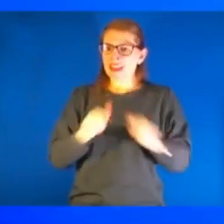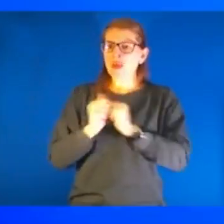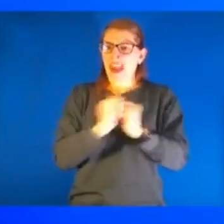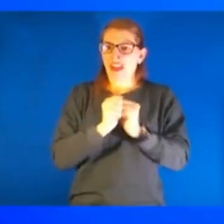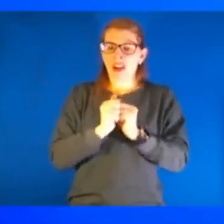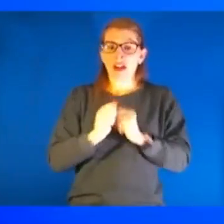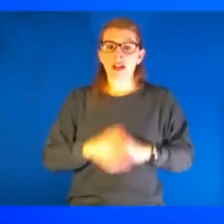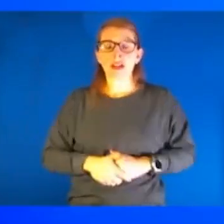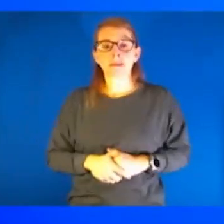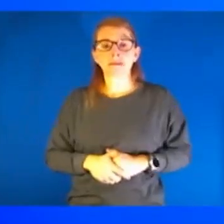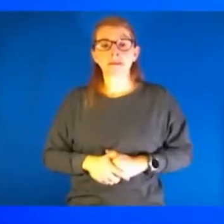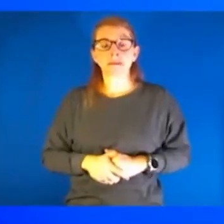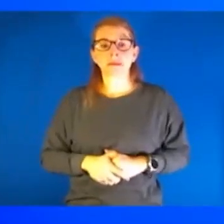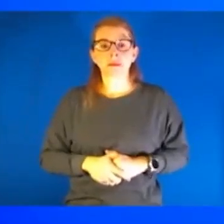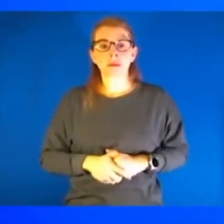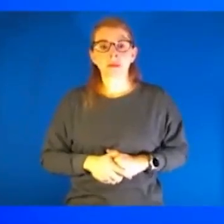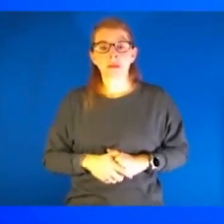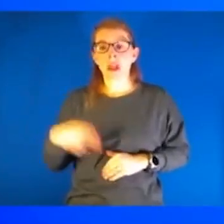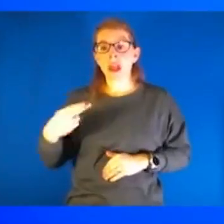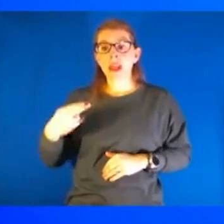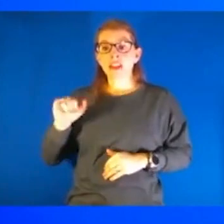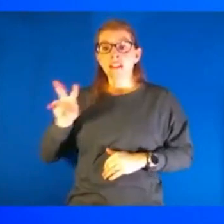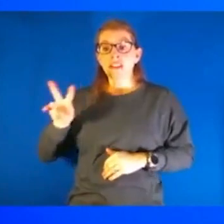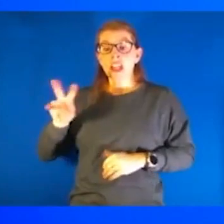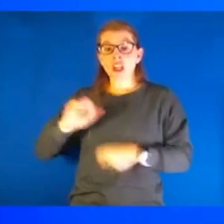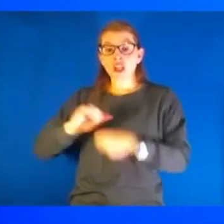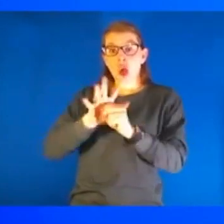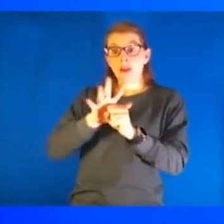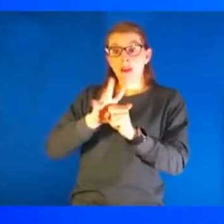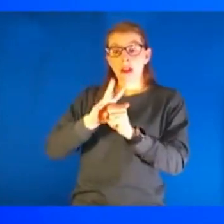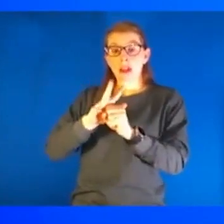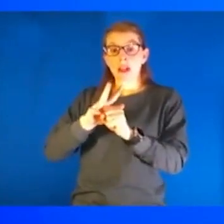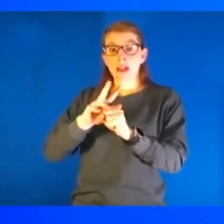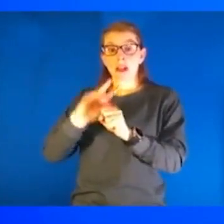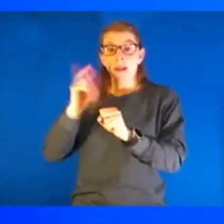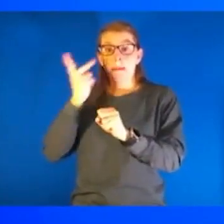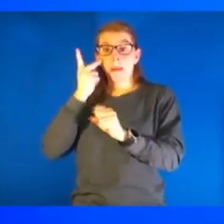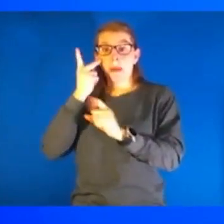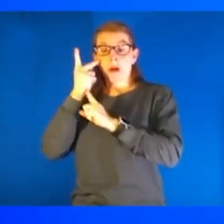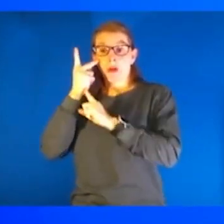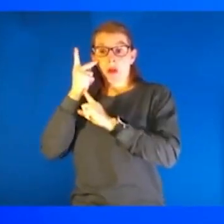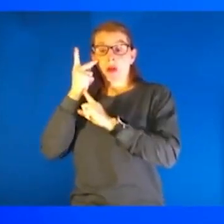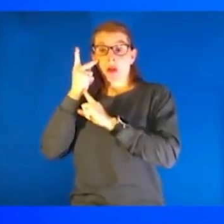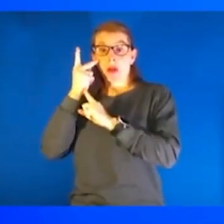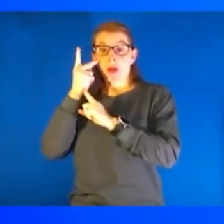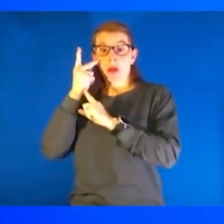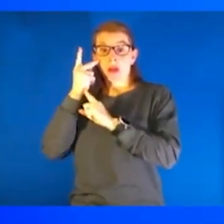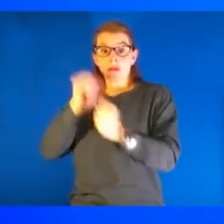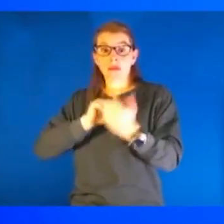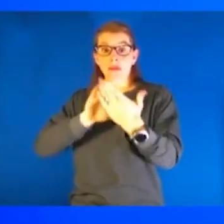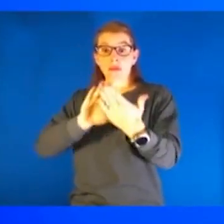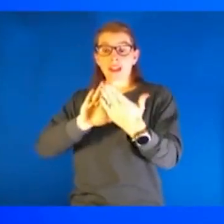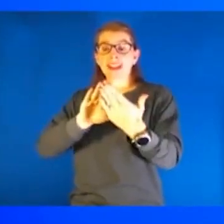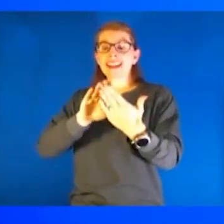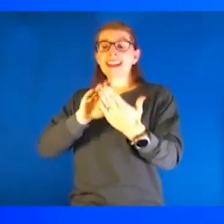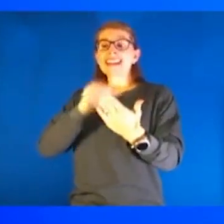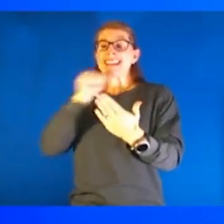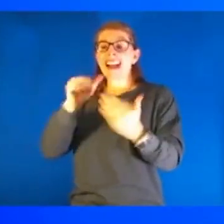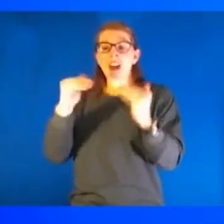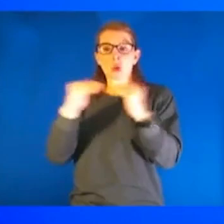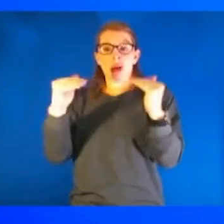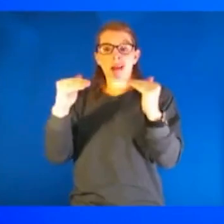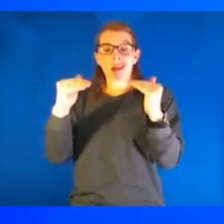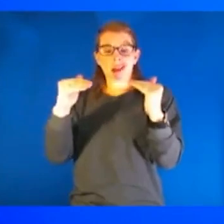both COVID and HIV. And in fact, that's one of the themes for World AIDS Day tomorrow, is addressing the inequalities in HIV. And we need to do the